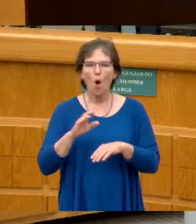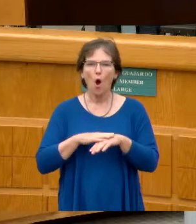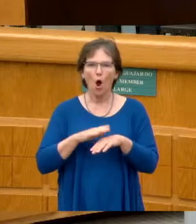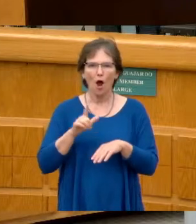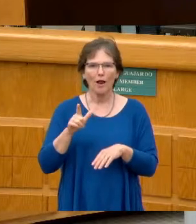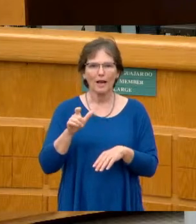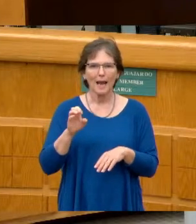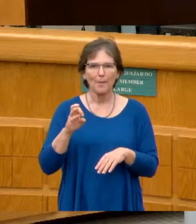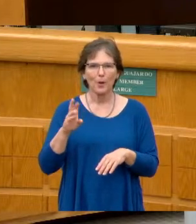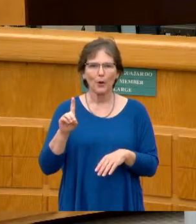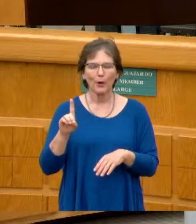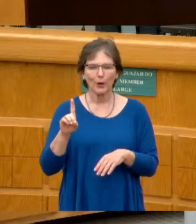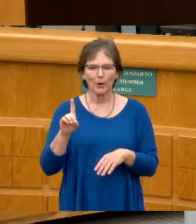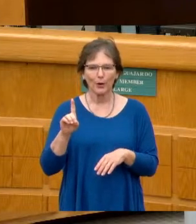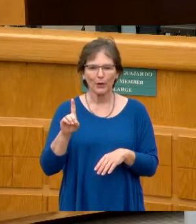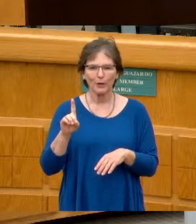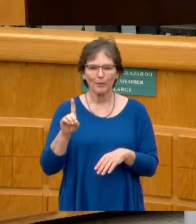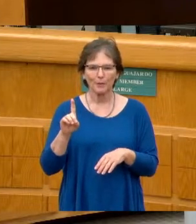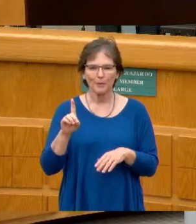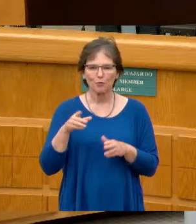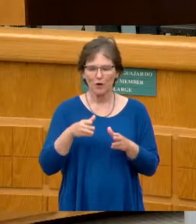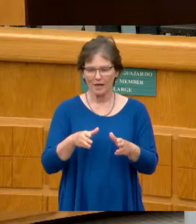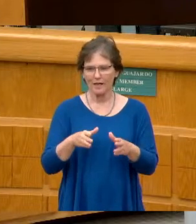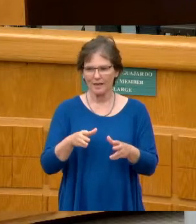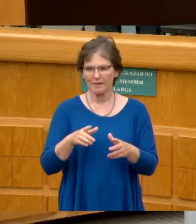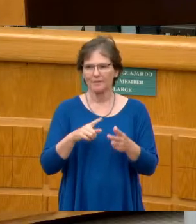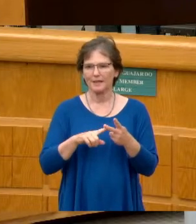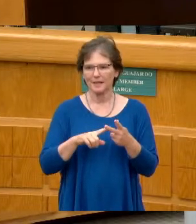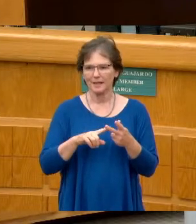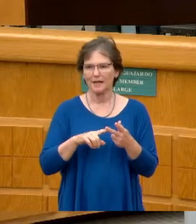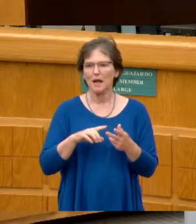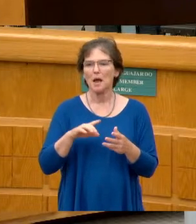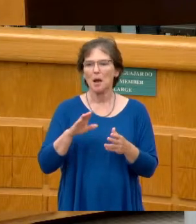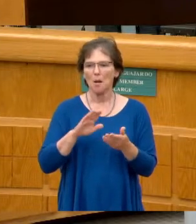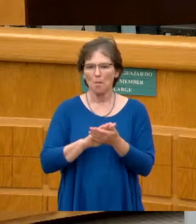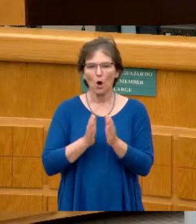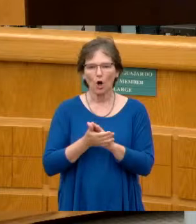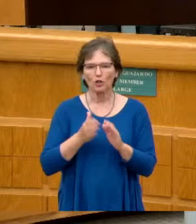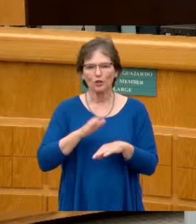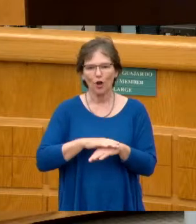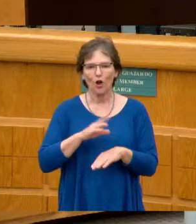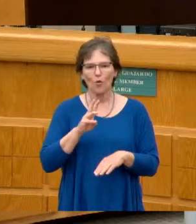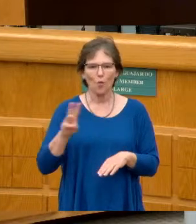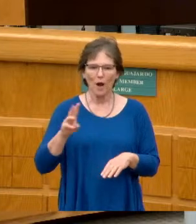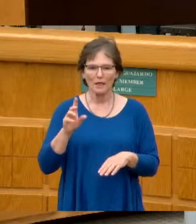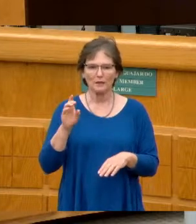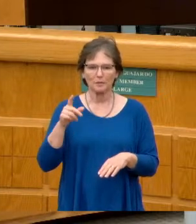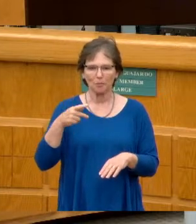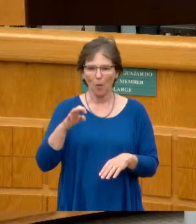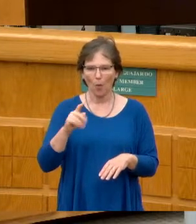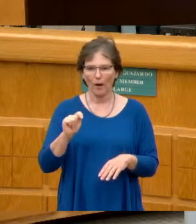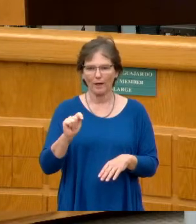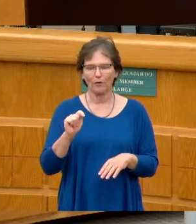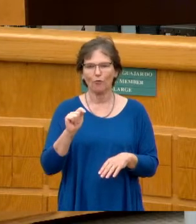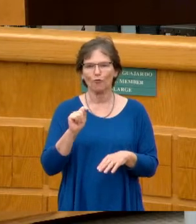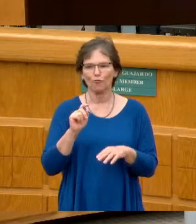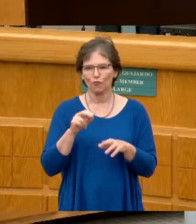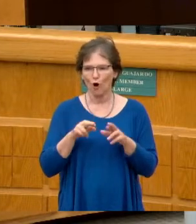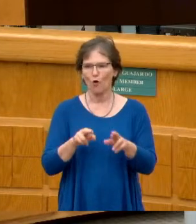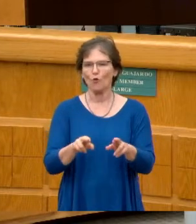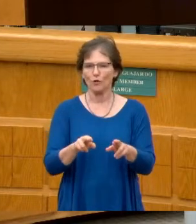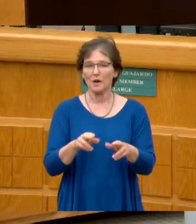And Subway on Leopards, Subway 57924. Burger King on Crosstown